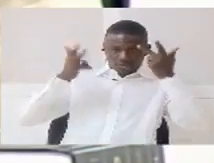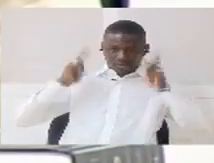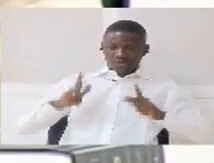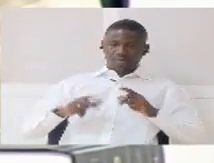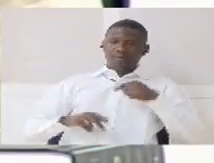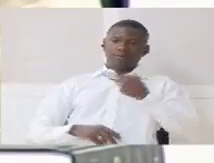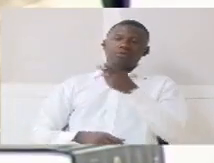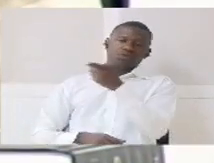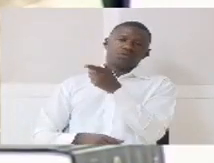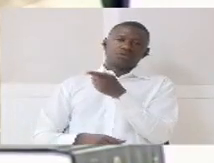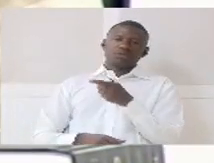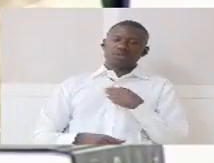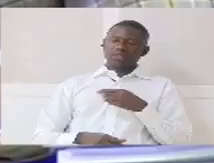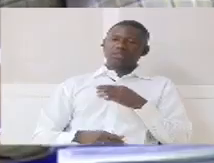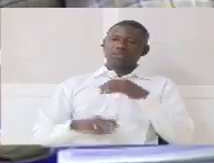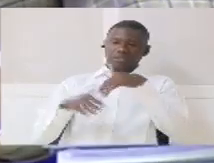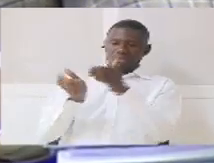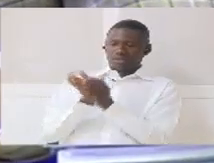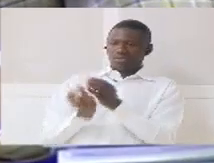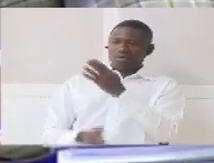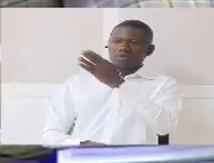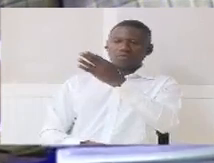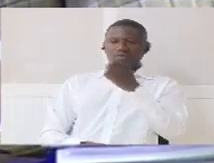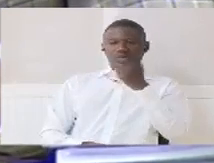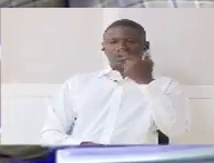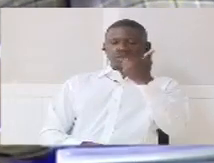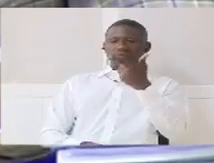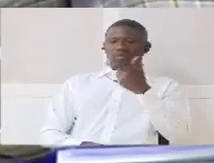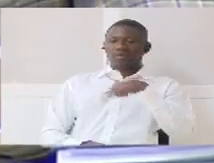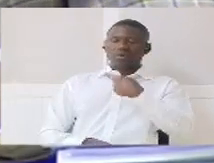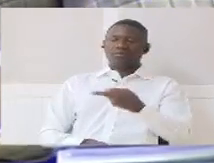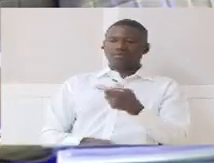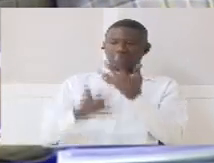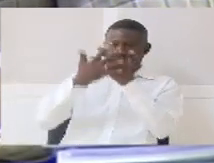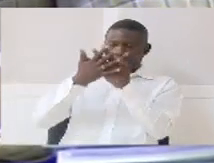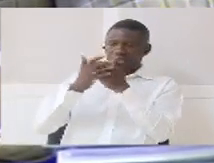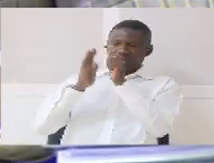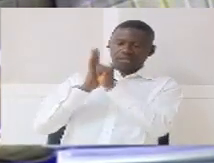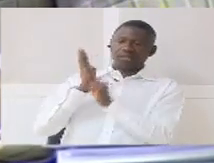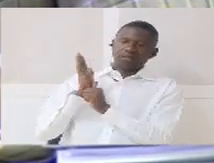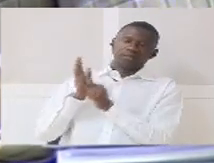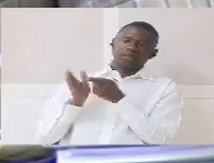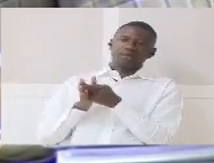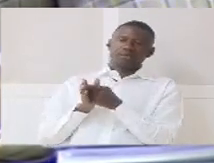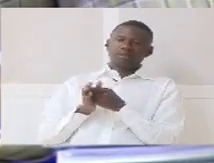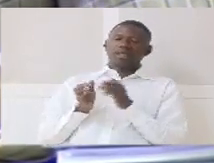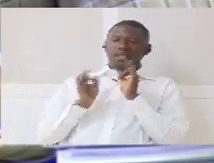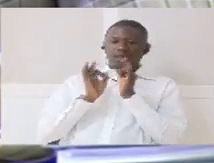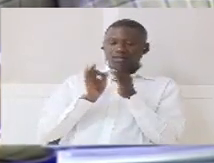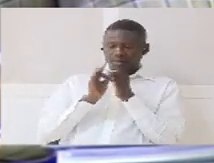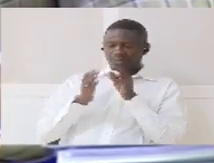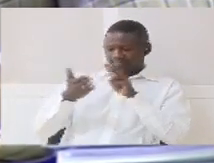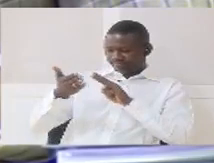Section 47 of the Prisons Act. Walem kasola bunda tandani aningro ulanjang. It says as follows.